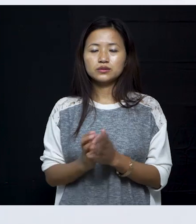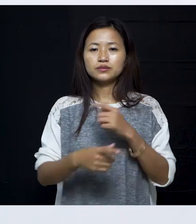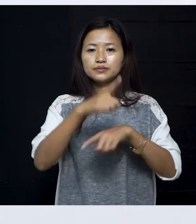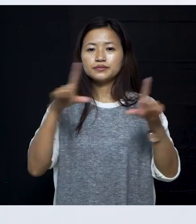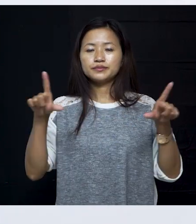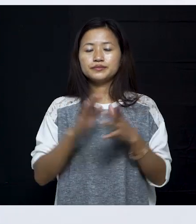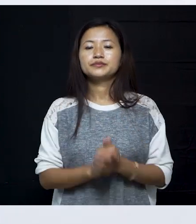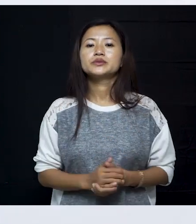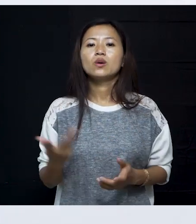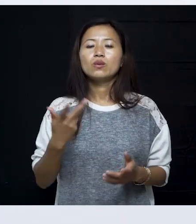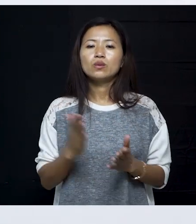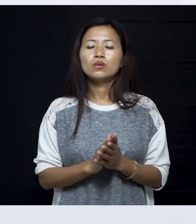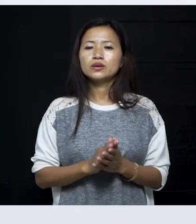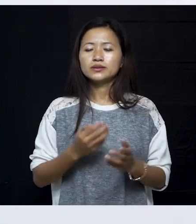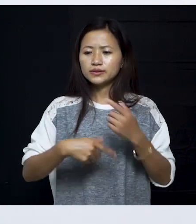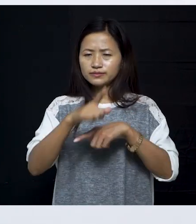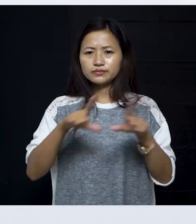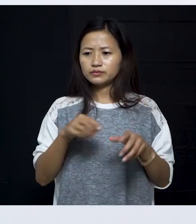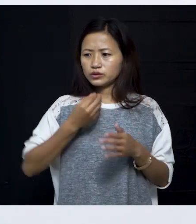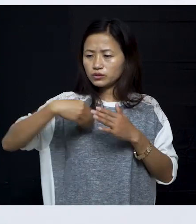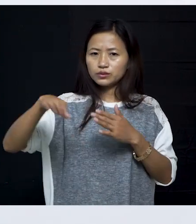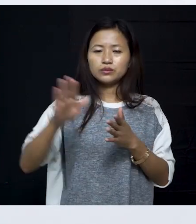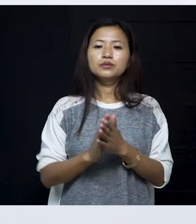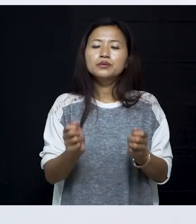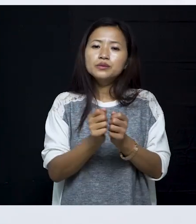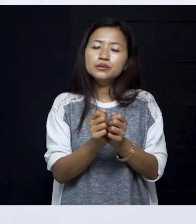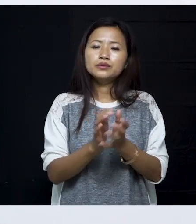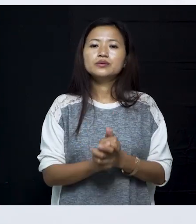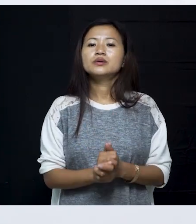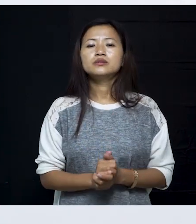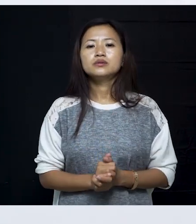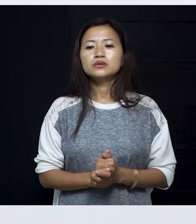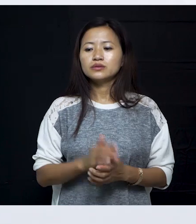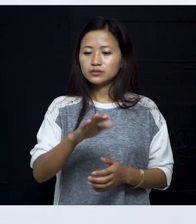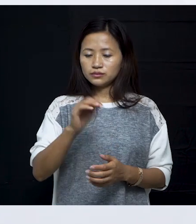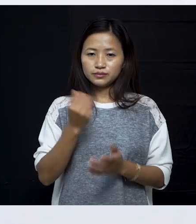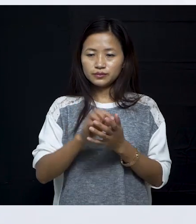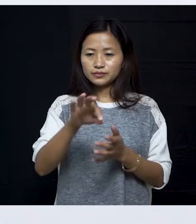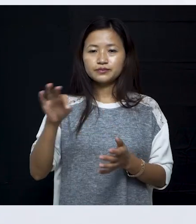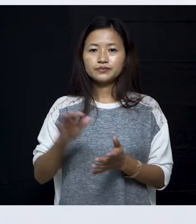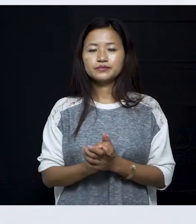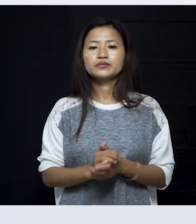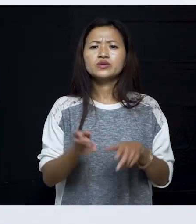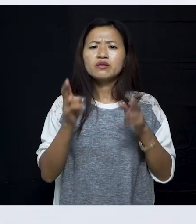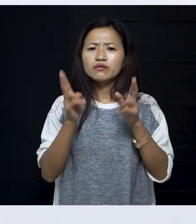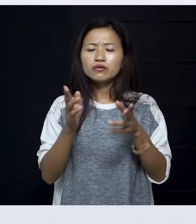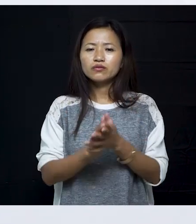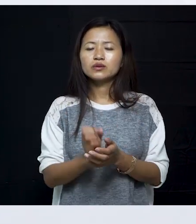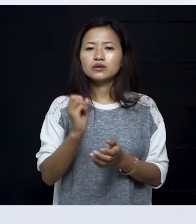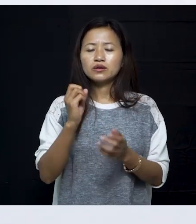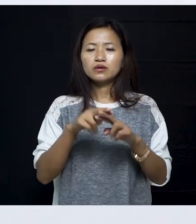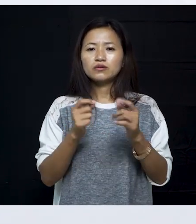remember to choose what kind of a language should go with it. You know, in some cases, you may find that a very formal language